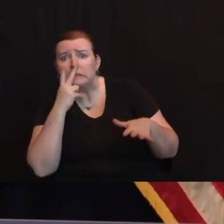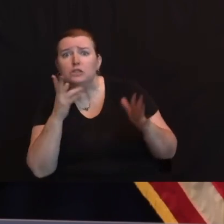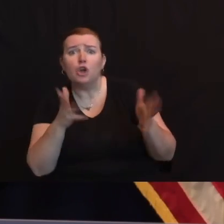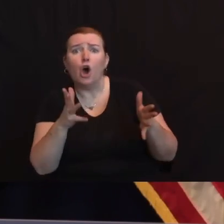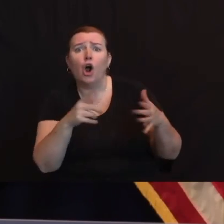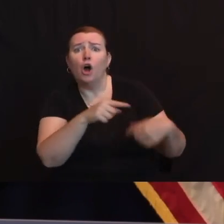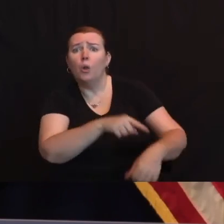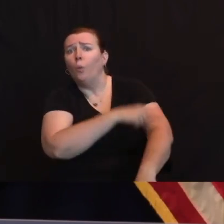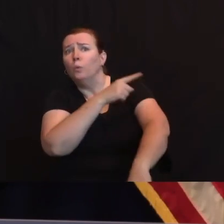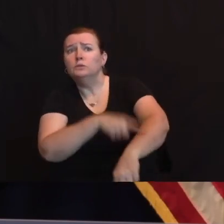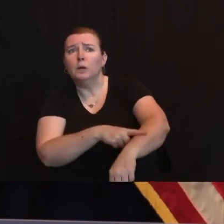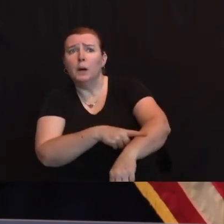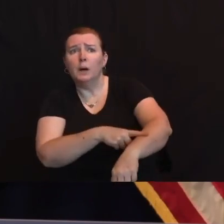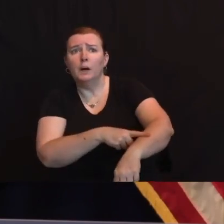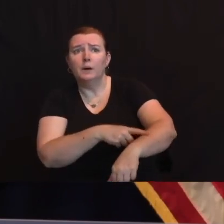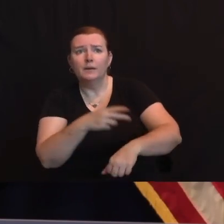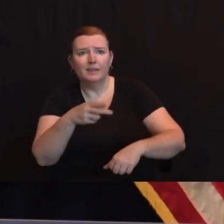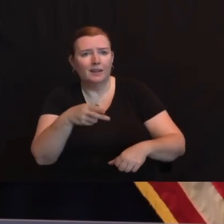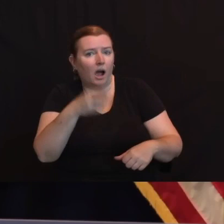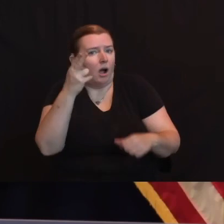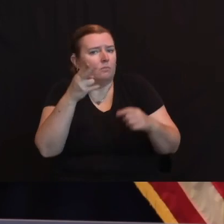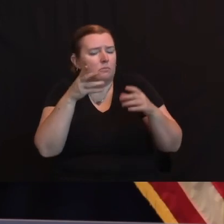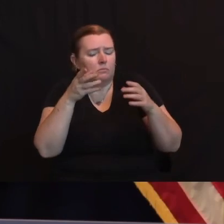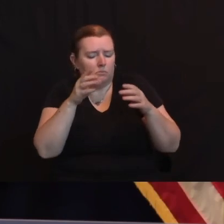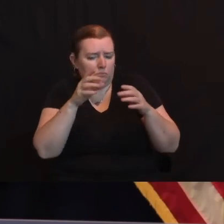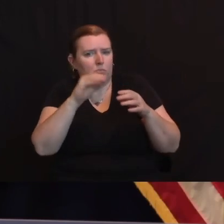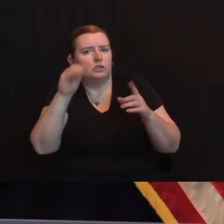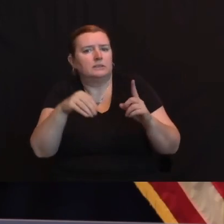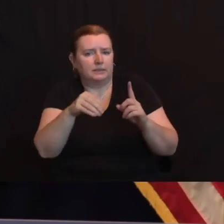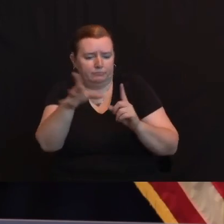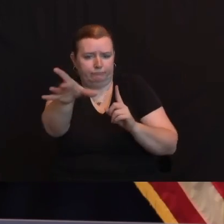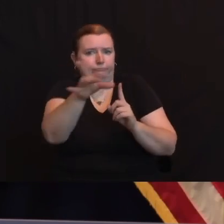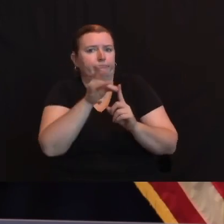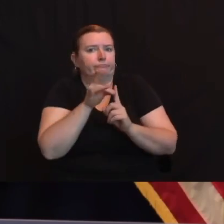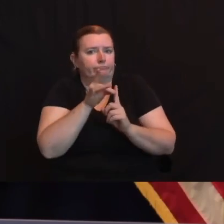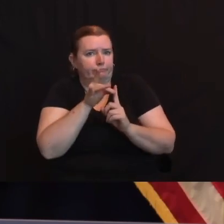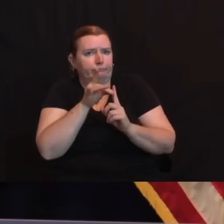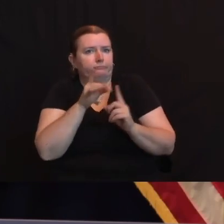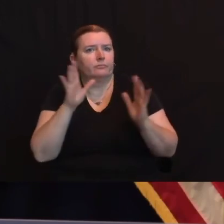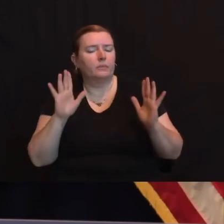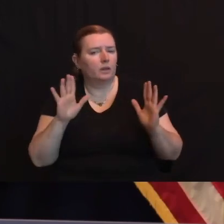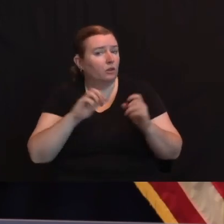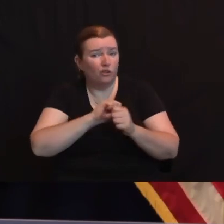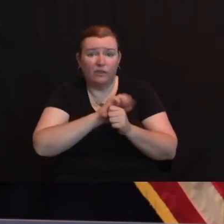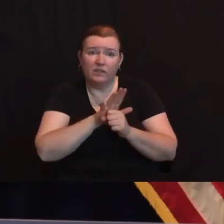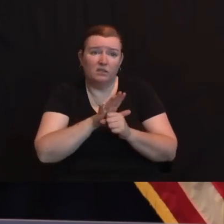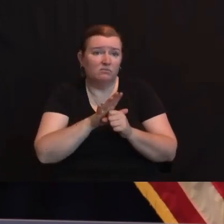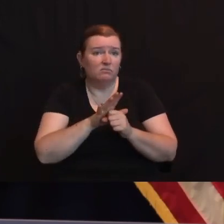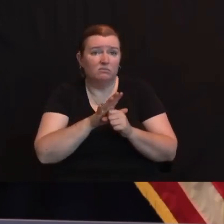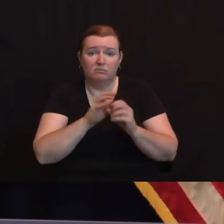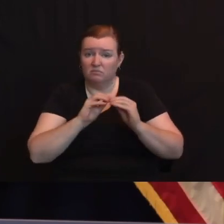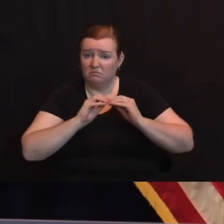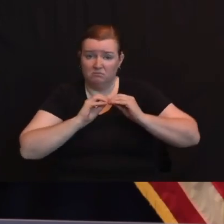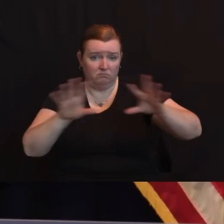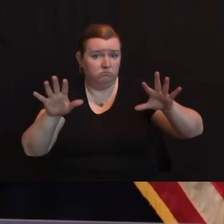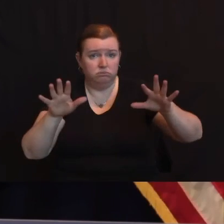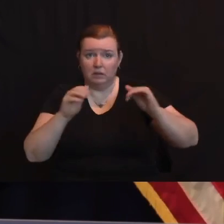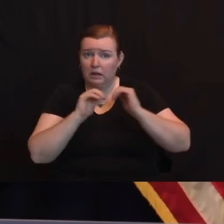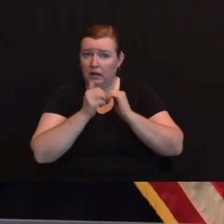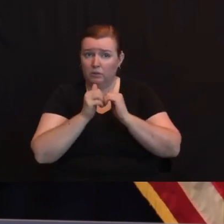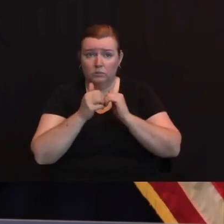becoming infected with COVID-19. COVID-19 can be spread by those who do not have any symptoms and